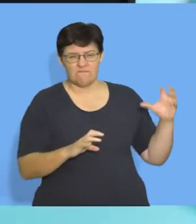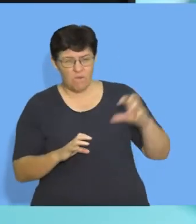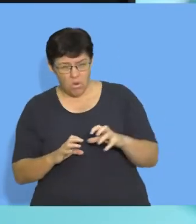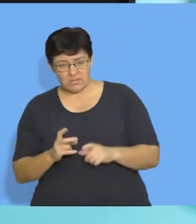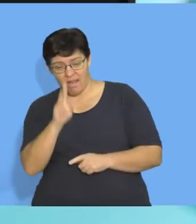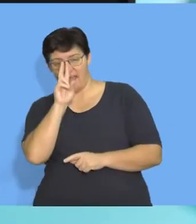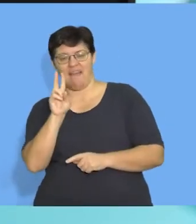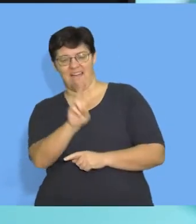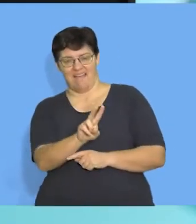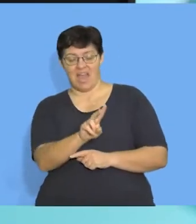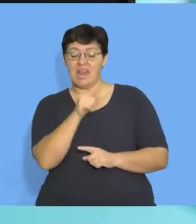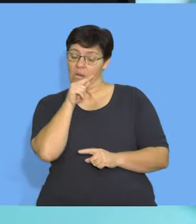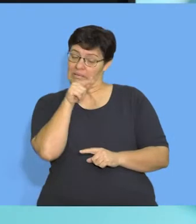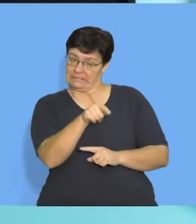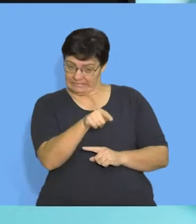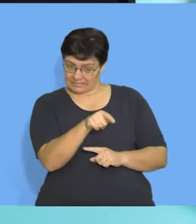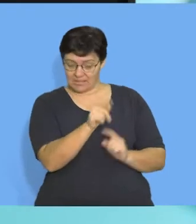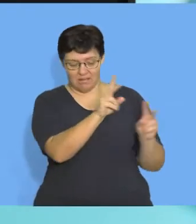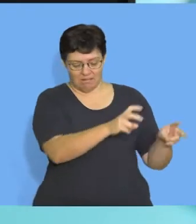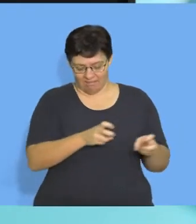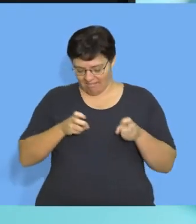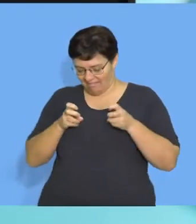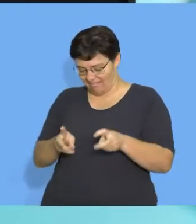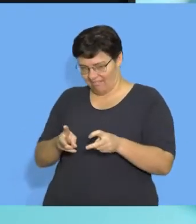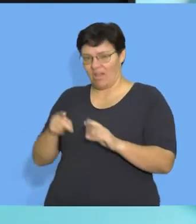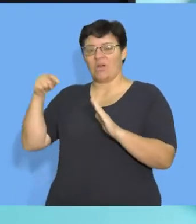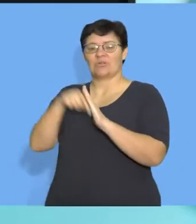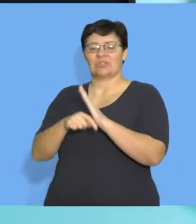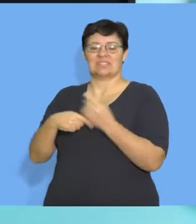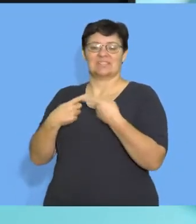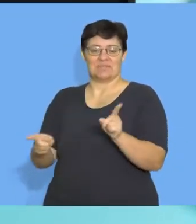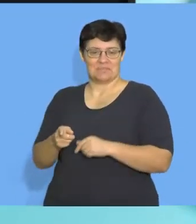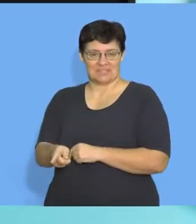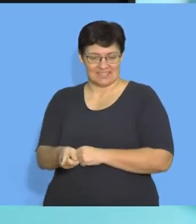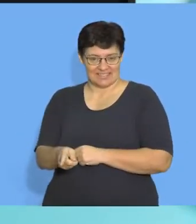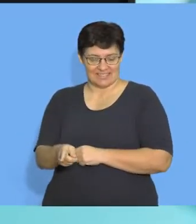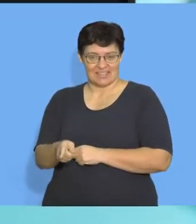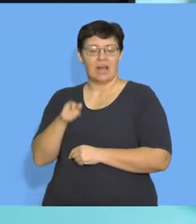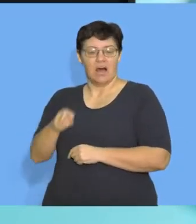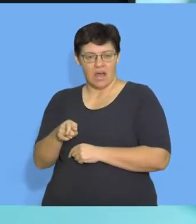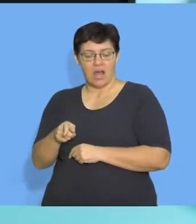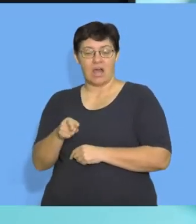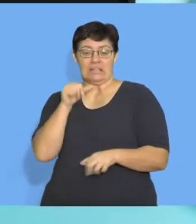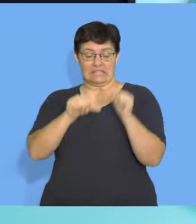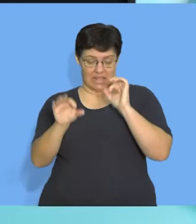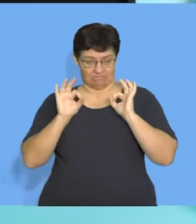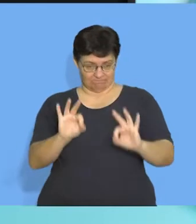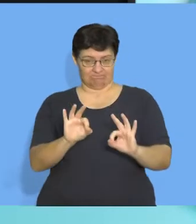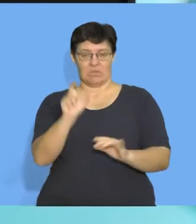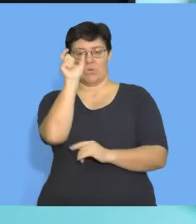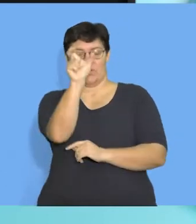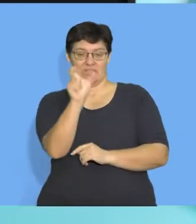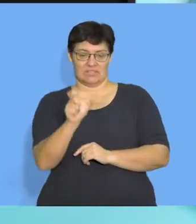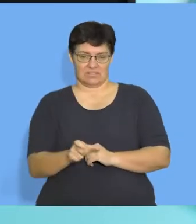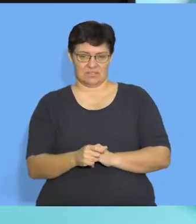We're just now going to take that and put it into another context and give you the real science terms. You probably